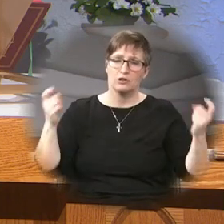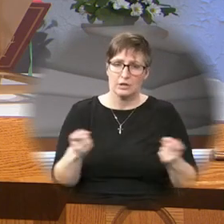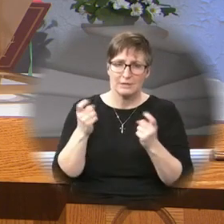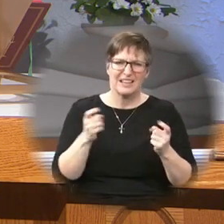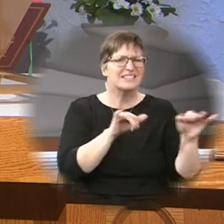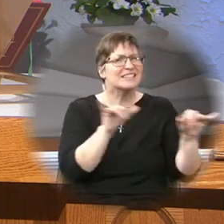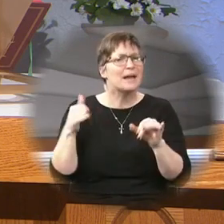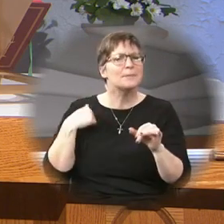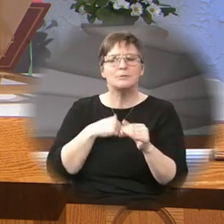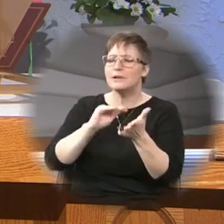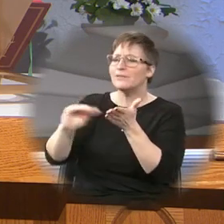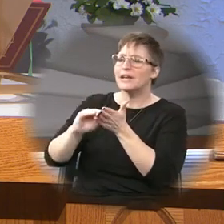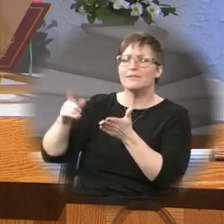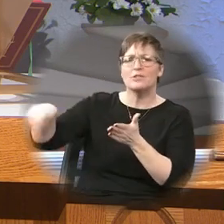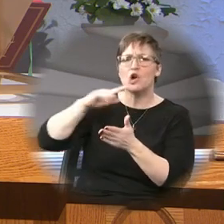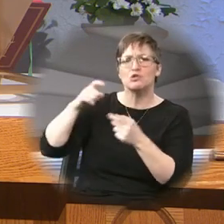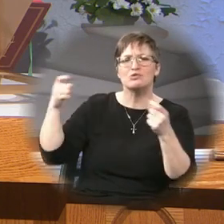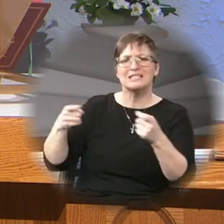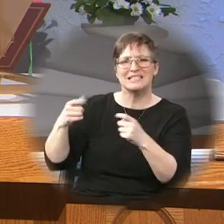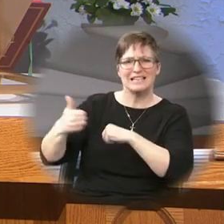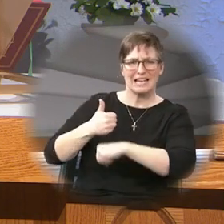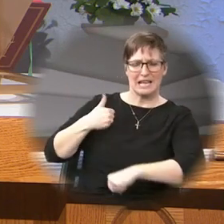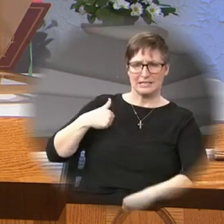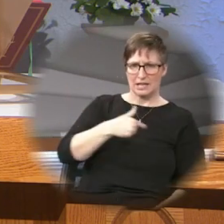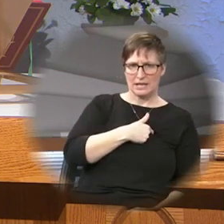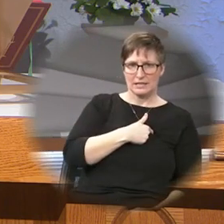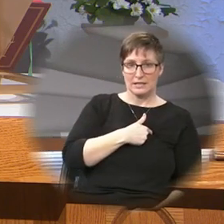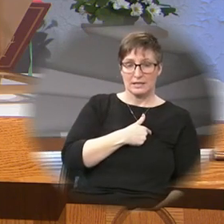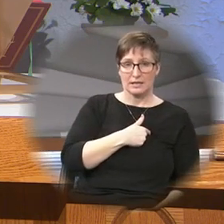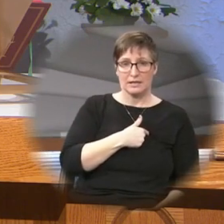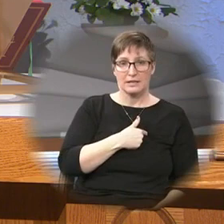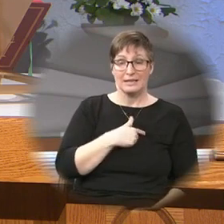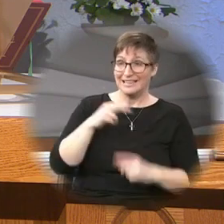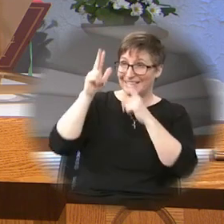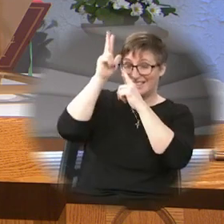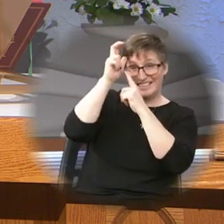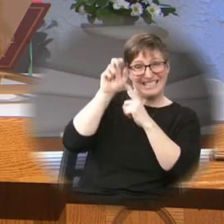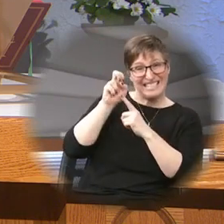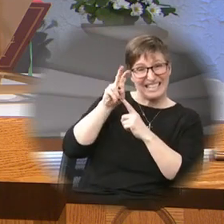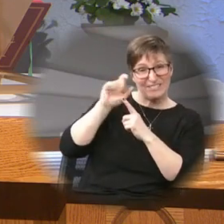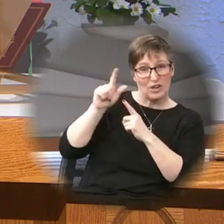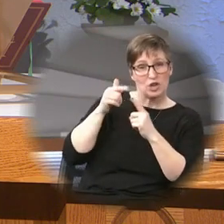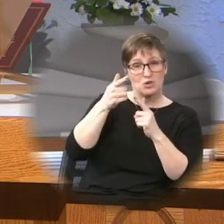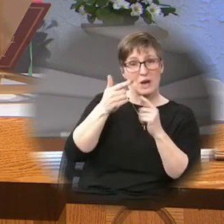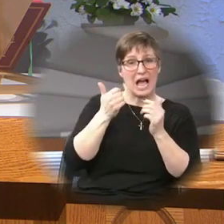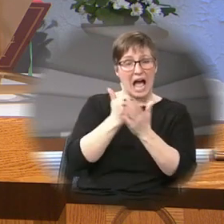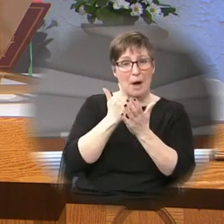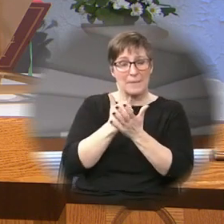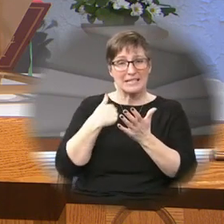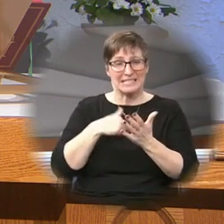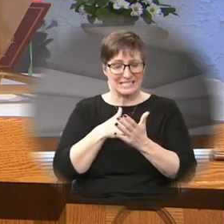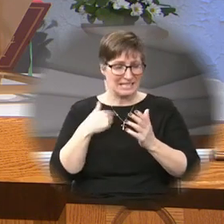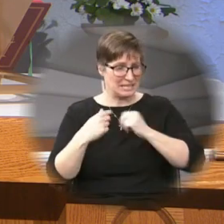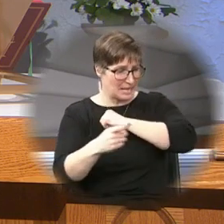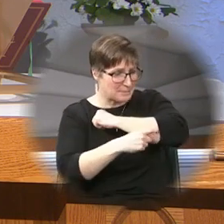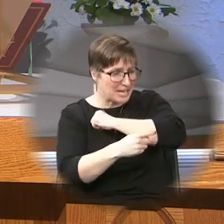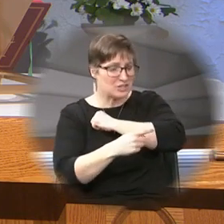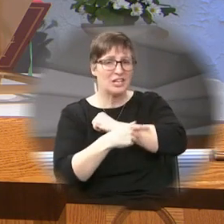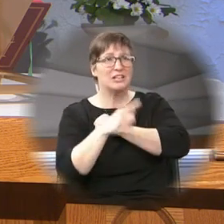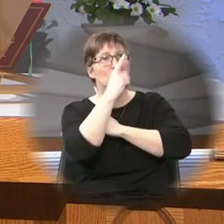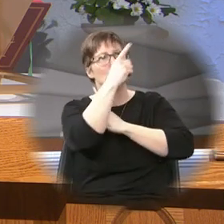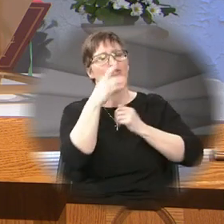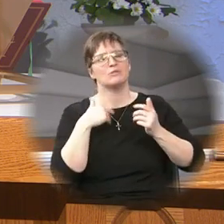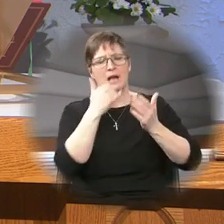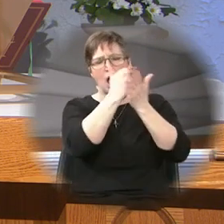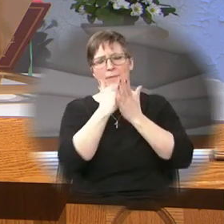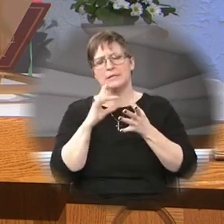forgive us our trespasses, as we forgive those who trespass against us. And lead us not into temptation, but deliver us